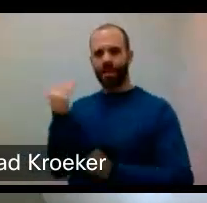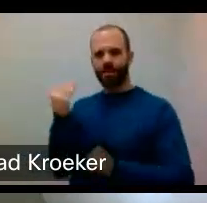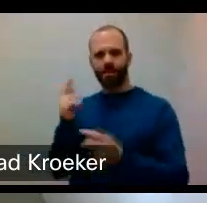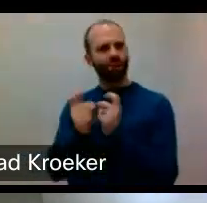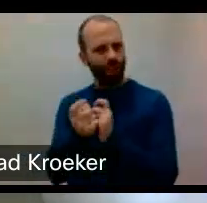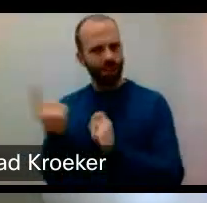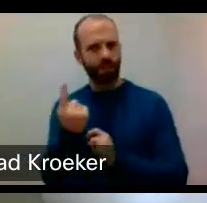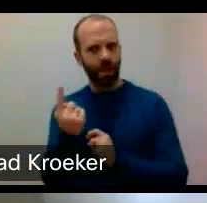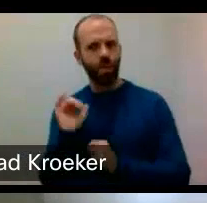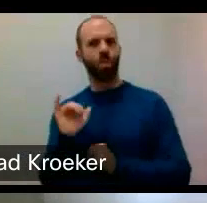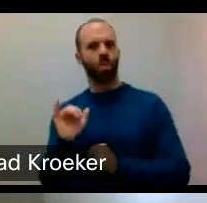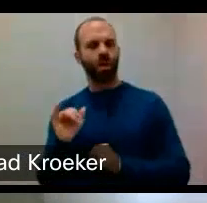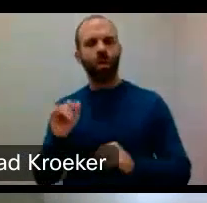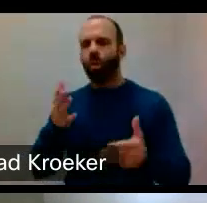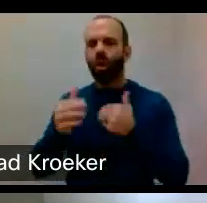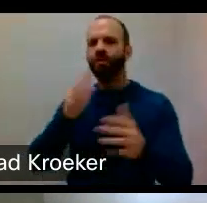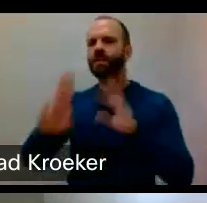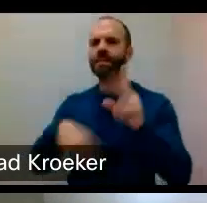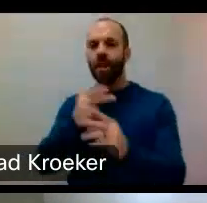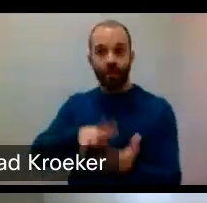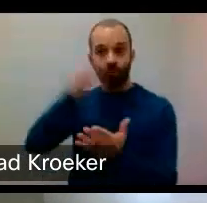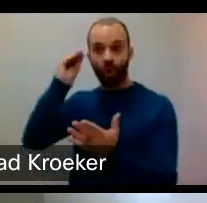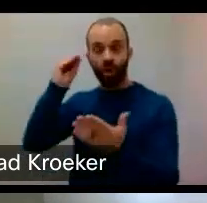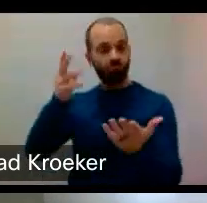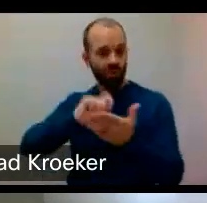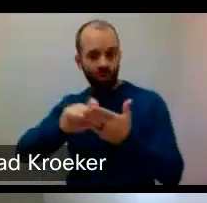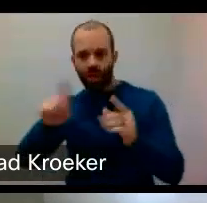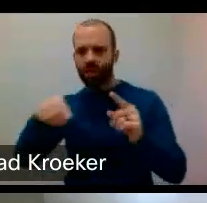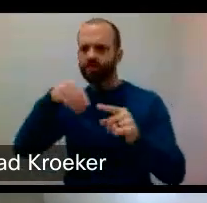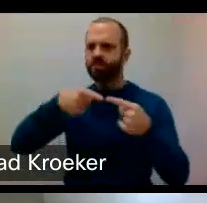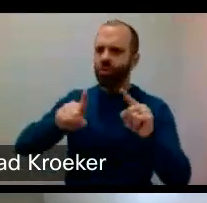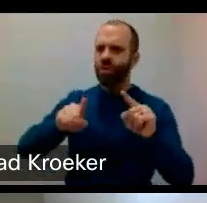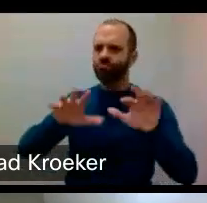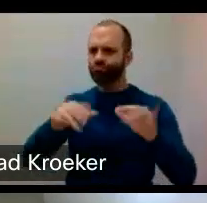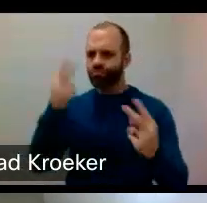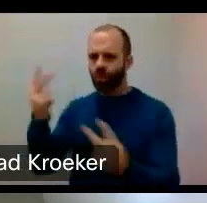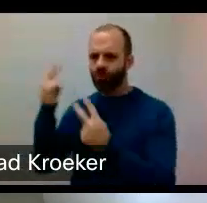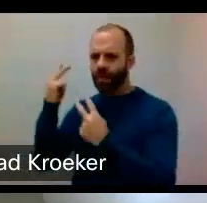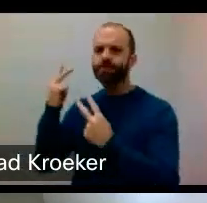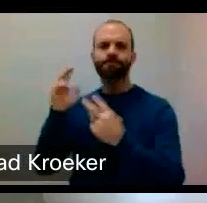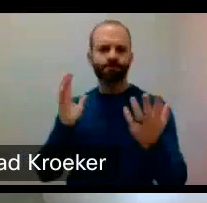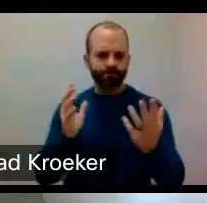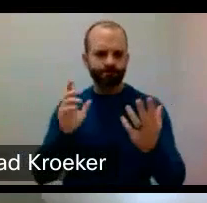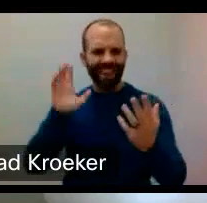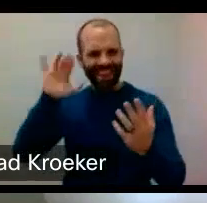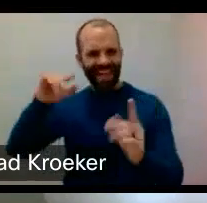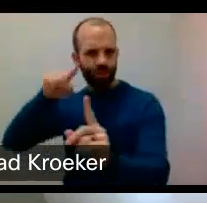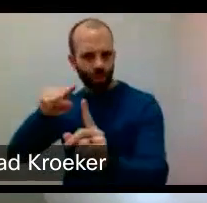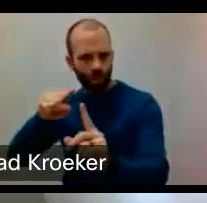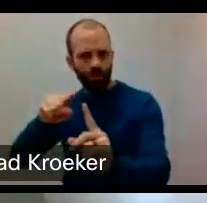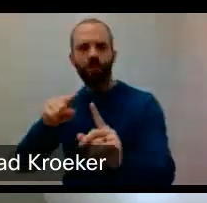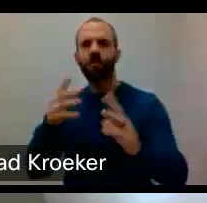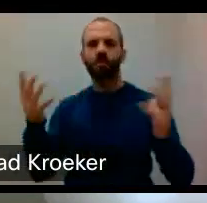So whichever type of learning you're writing about in your reflection, make sure that you end up there. You end